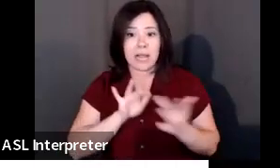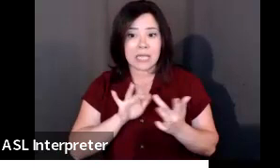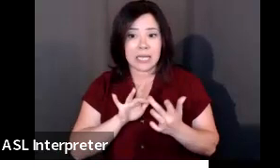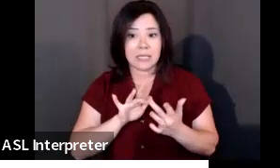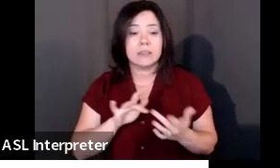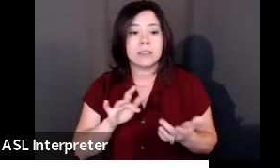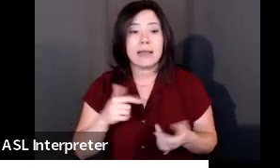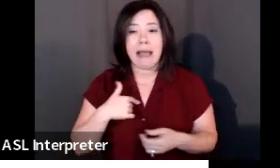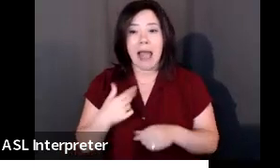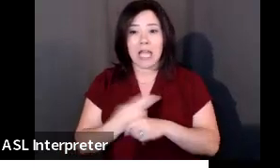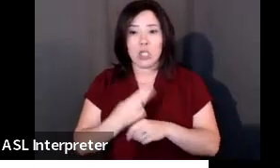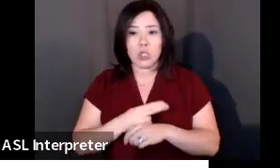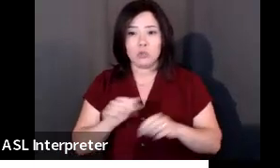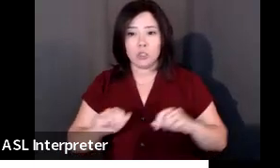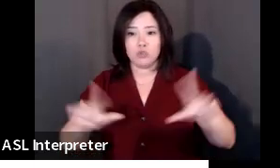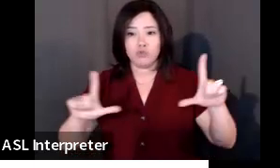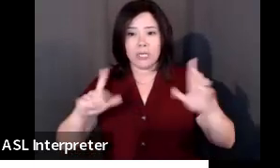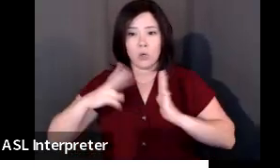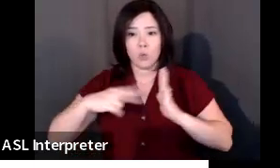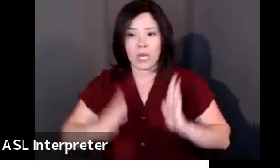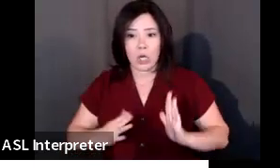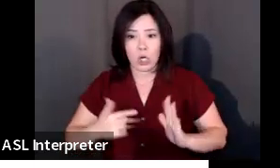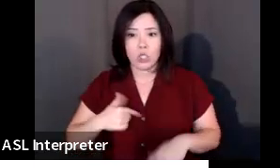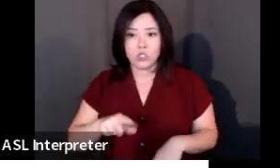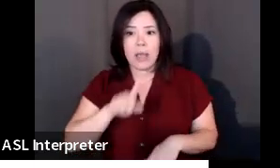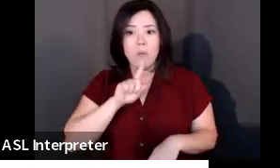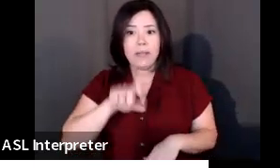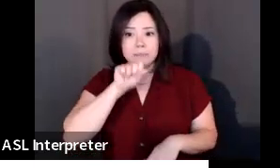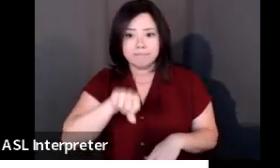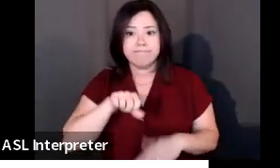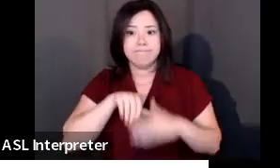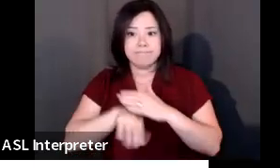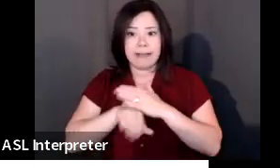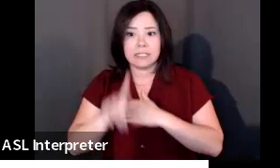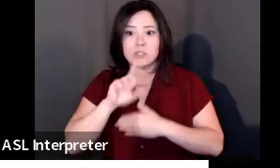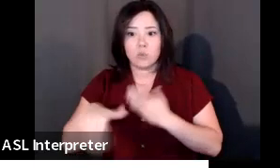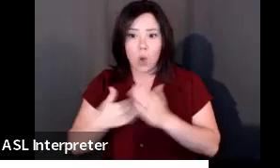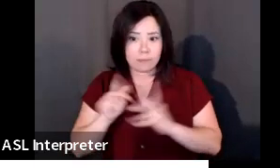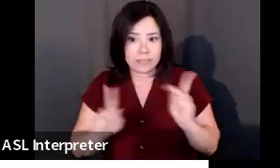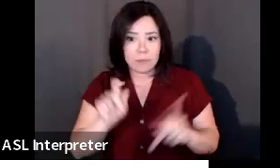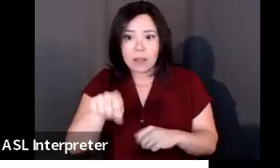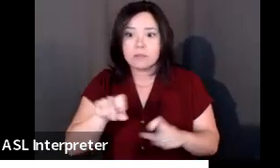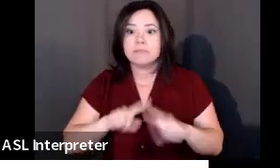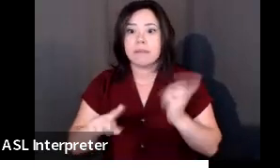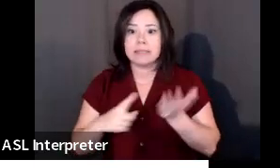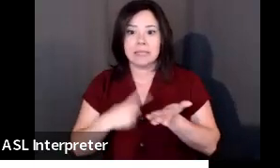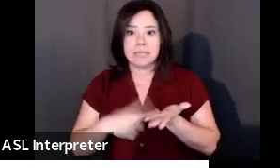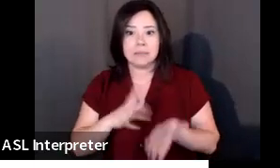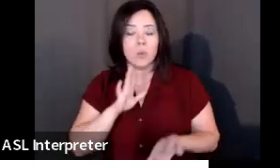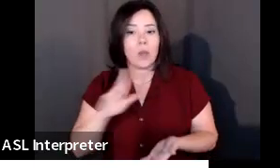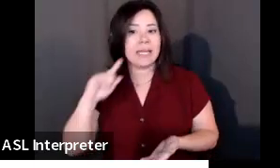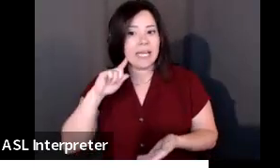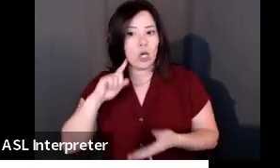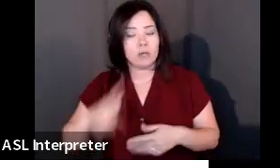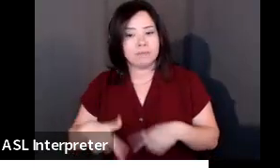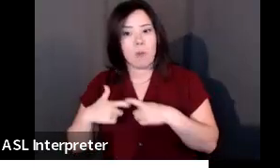I use a screen reader, so I'm super into access for all people, but sometimes you're going to hear a pause from